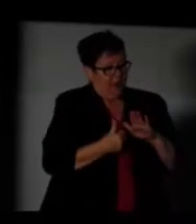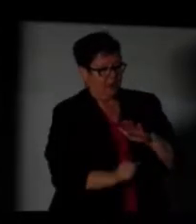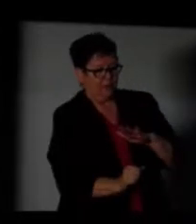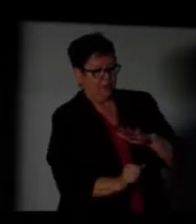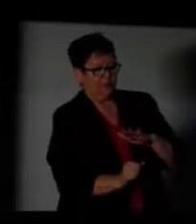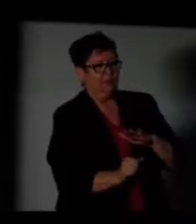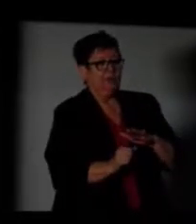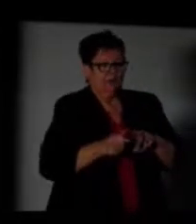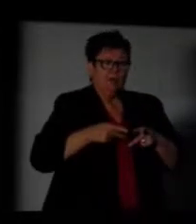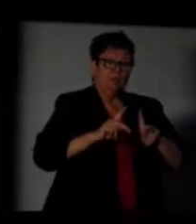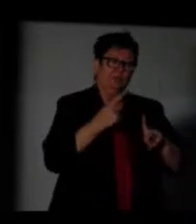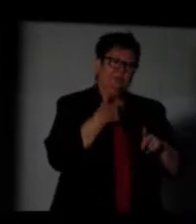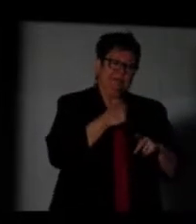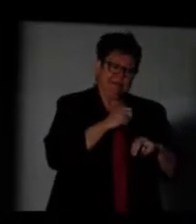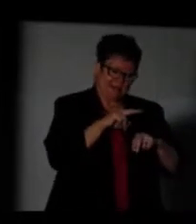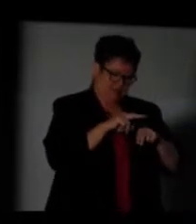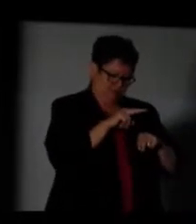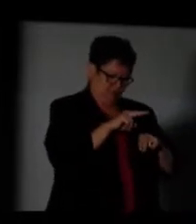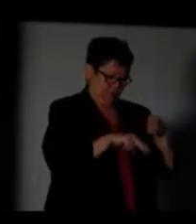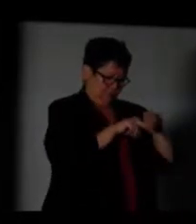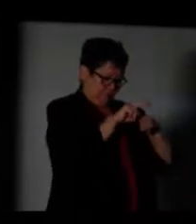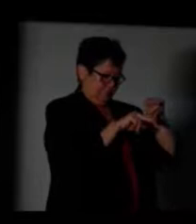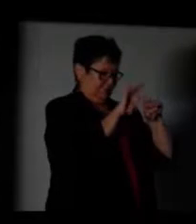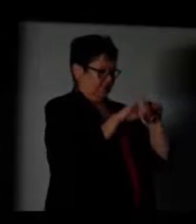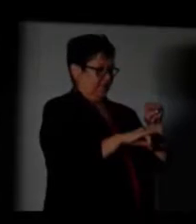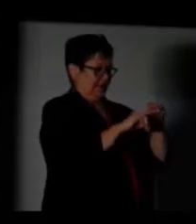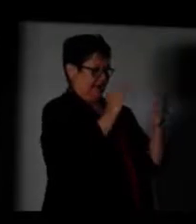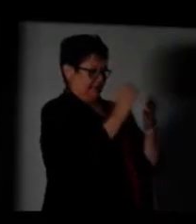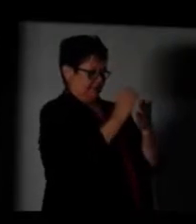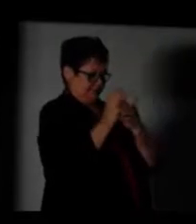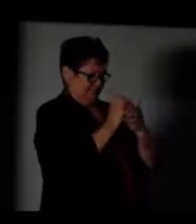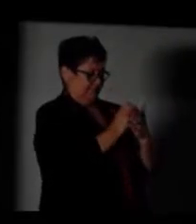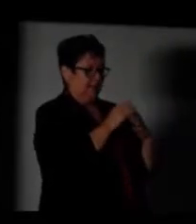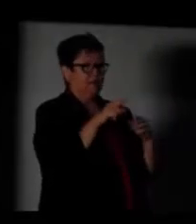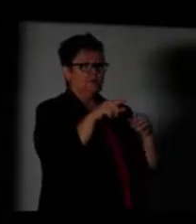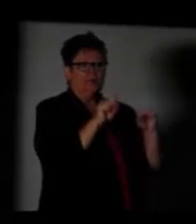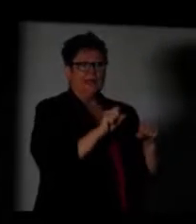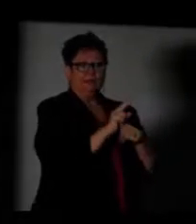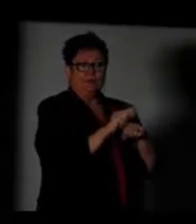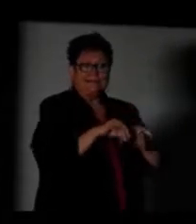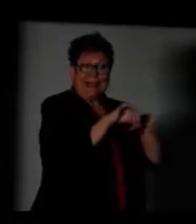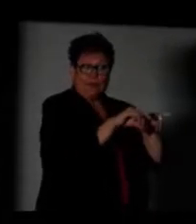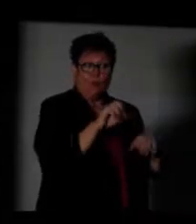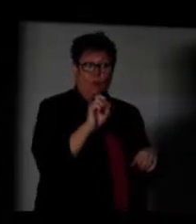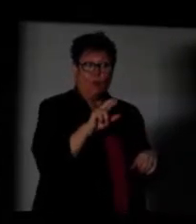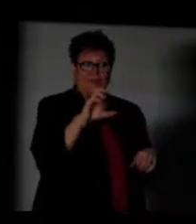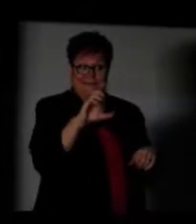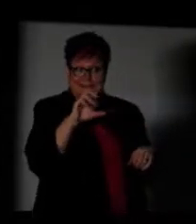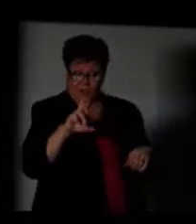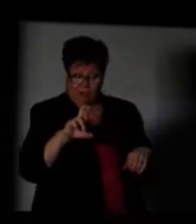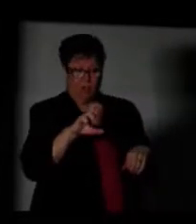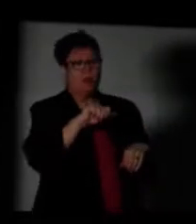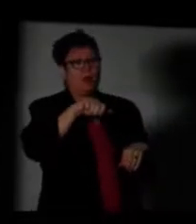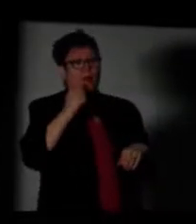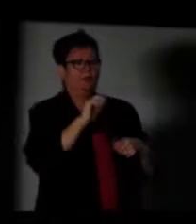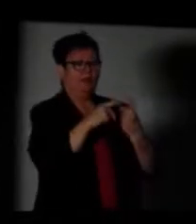That allows us to gradually reconstruct that specimen, and you can use standard OCR or sometimes other forms of analysis to extract